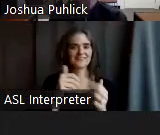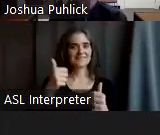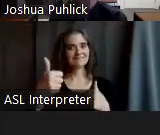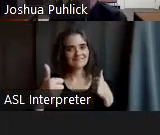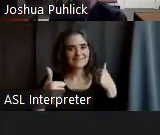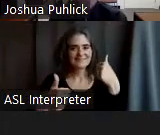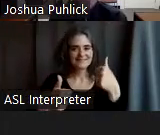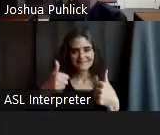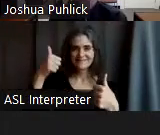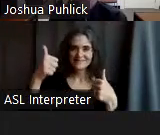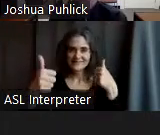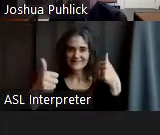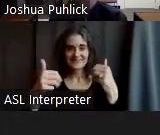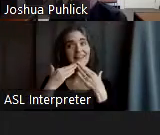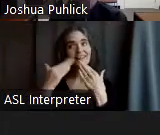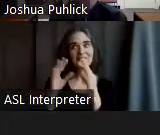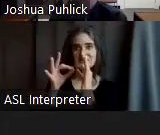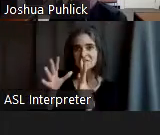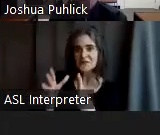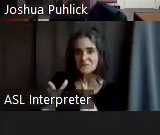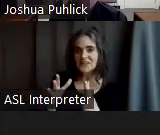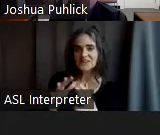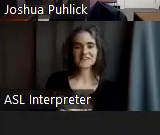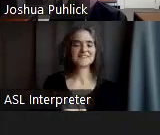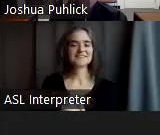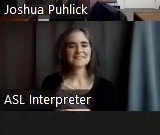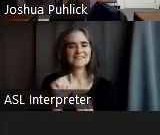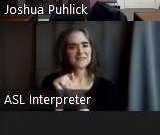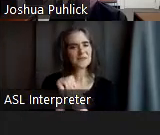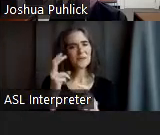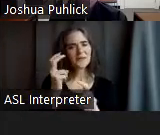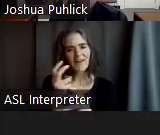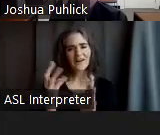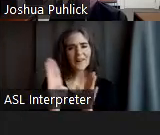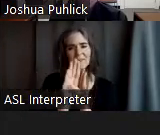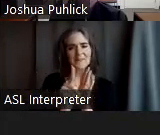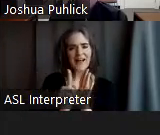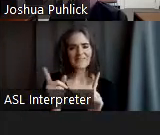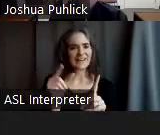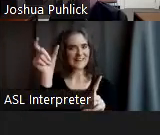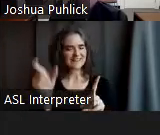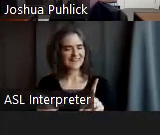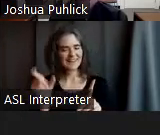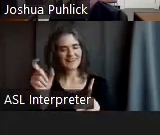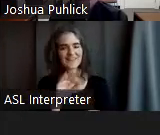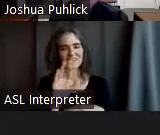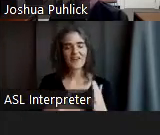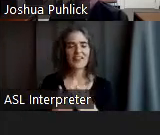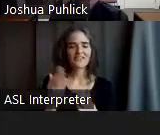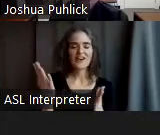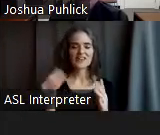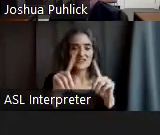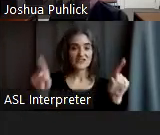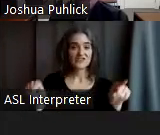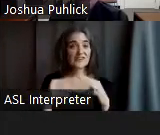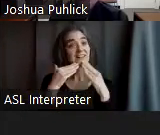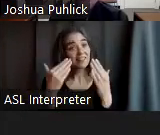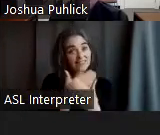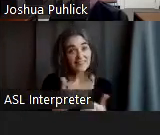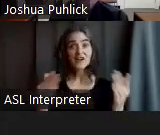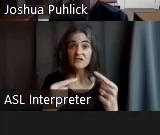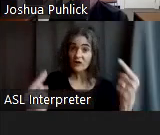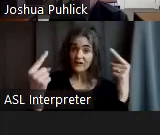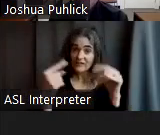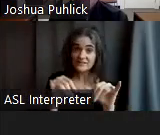you to our interpreters working hard there in the background on the side of all of our screens. Thank you to all of you for